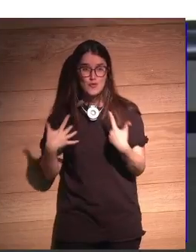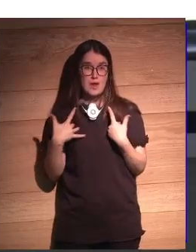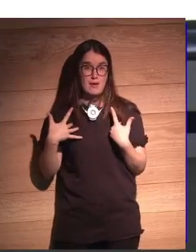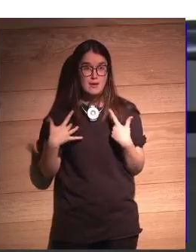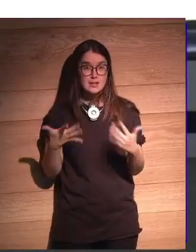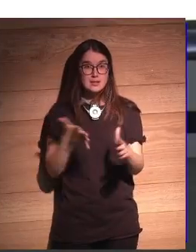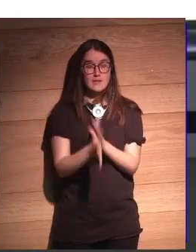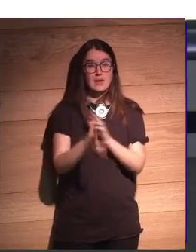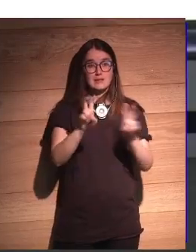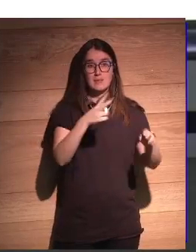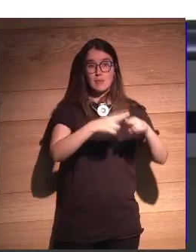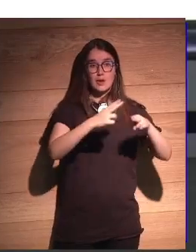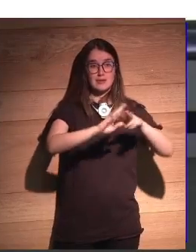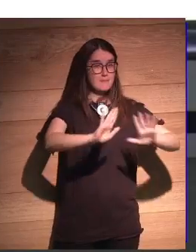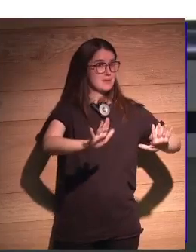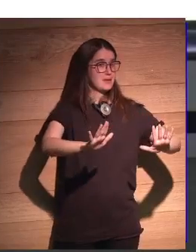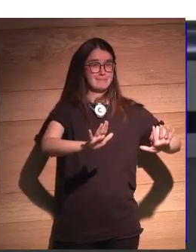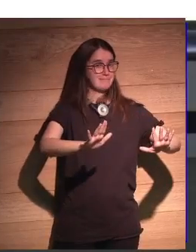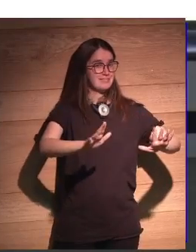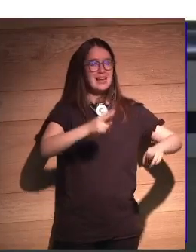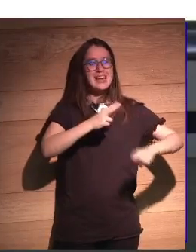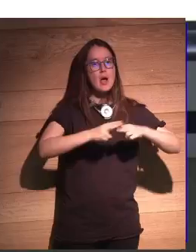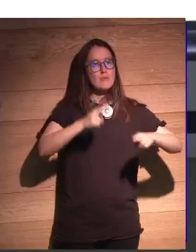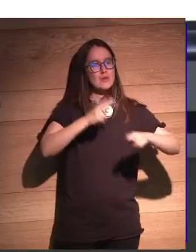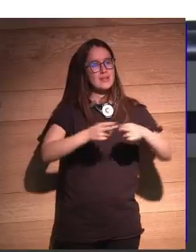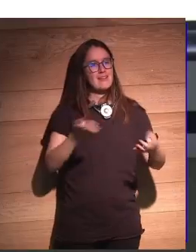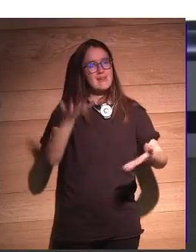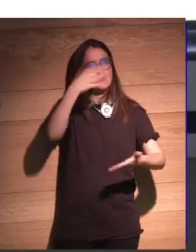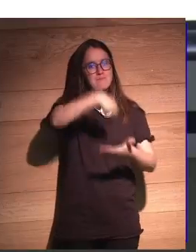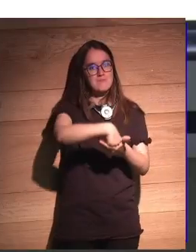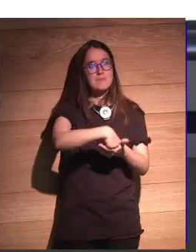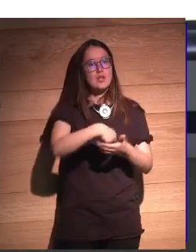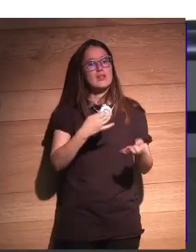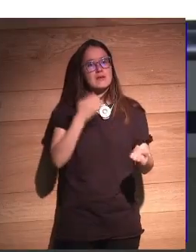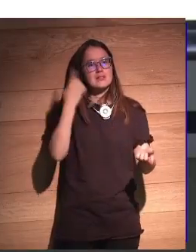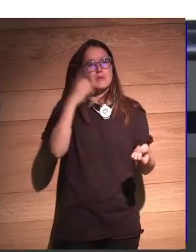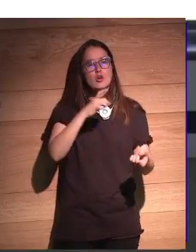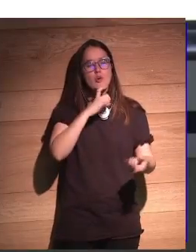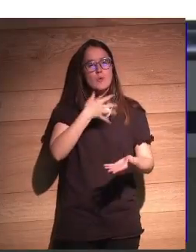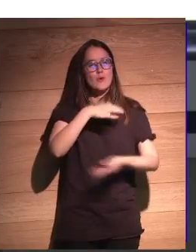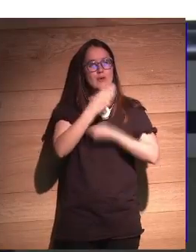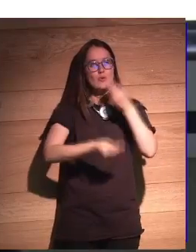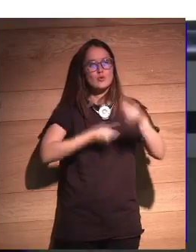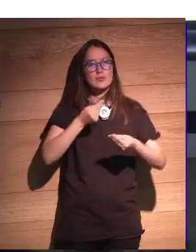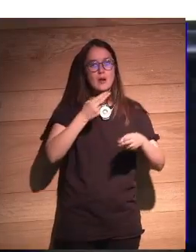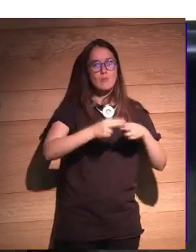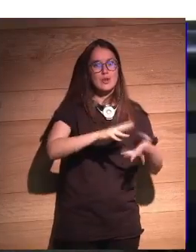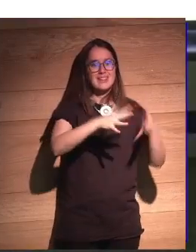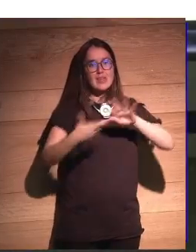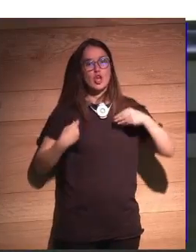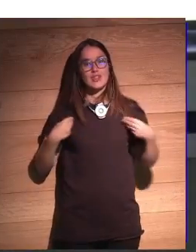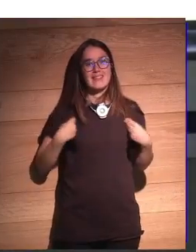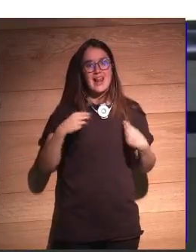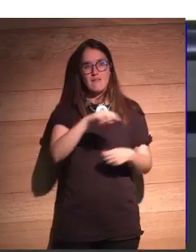of housing, but it's rather to ask how can we use the housing system as an instrument for justice and equality instead of